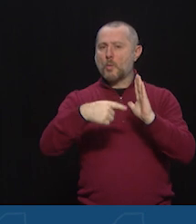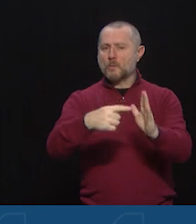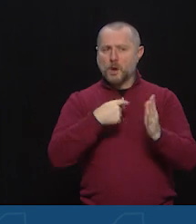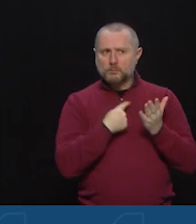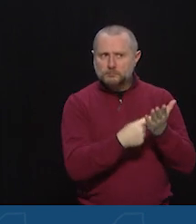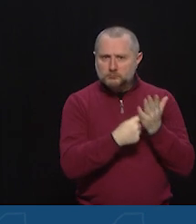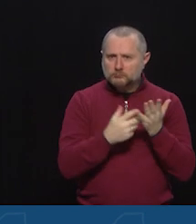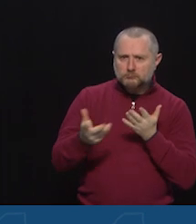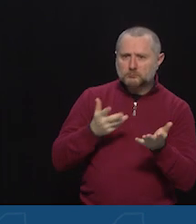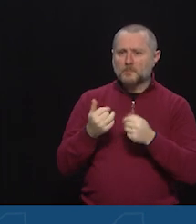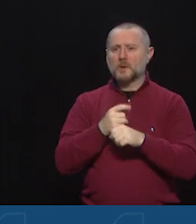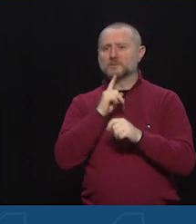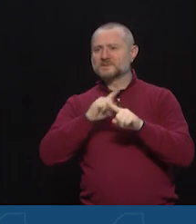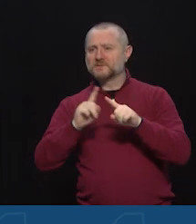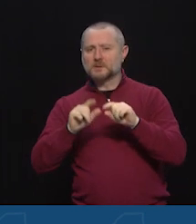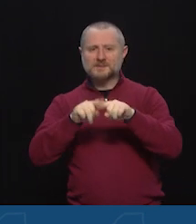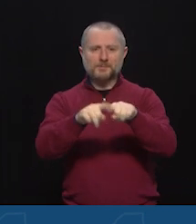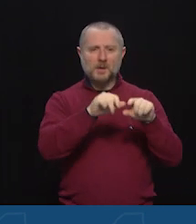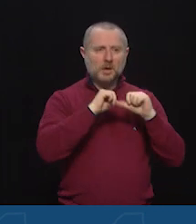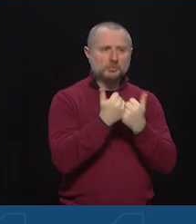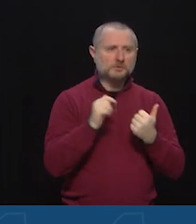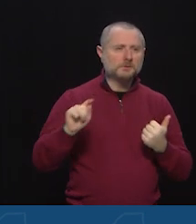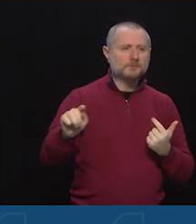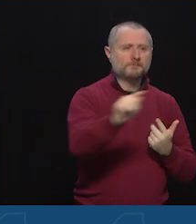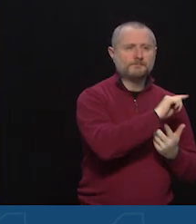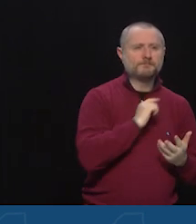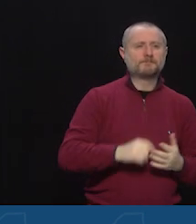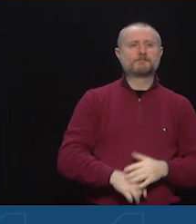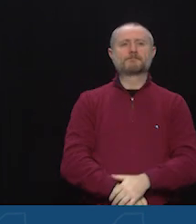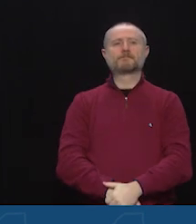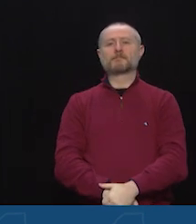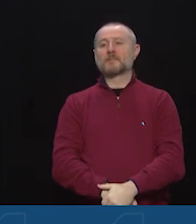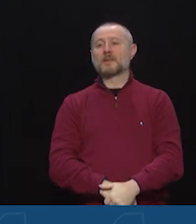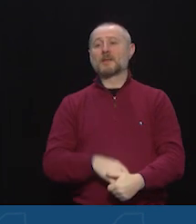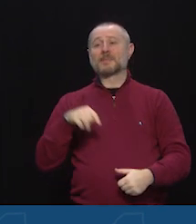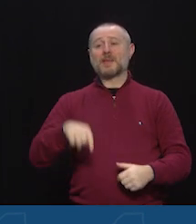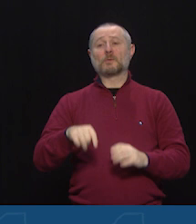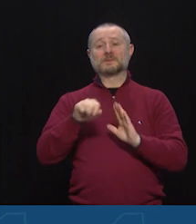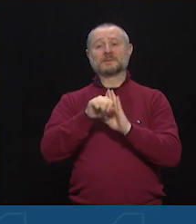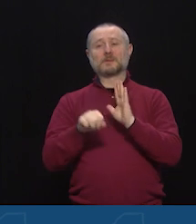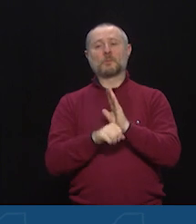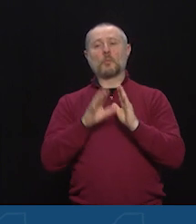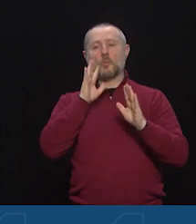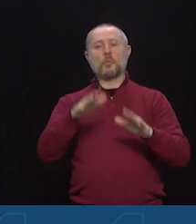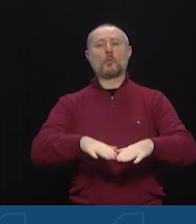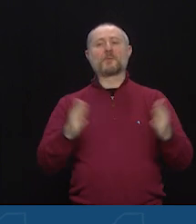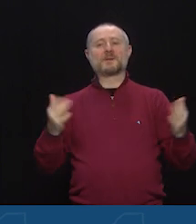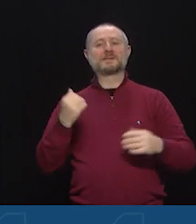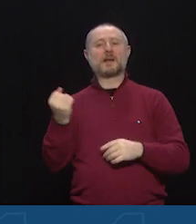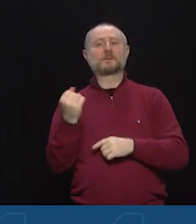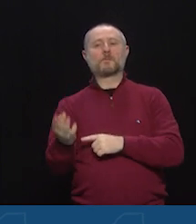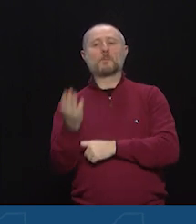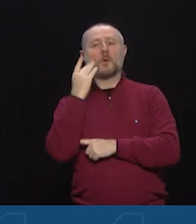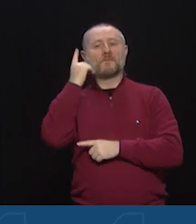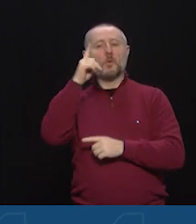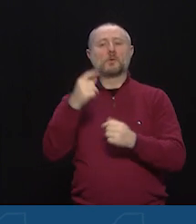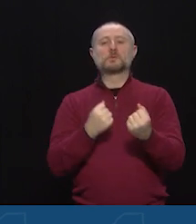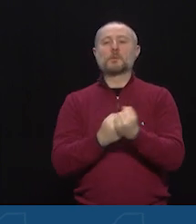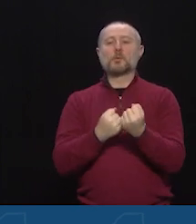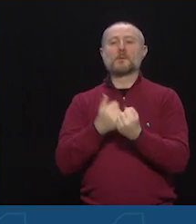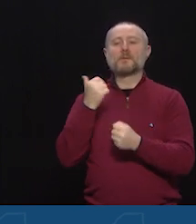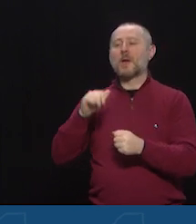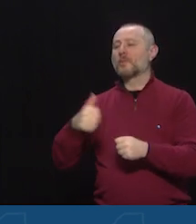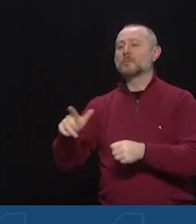agencies. Our downstate stockpiles will open early morning, Saturday morning, to support any local